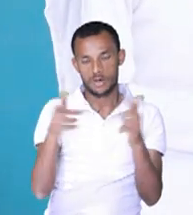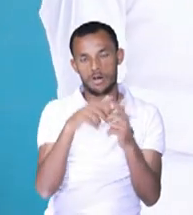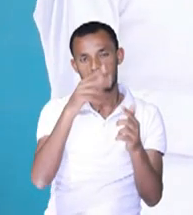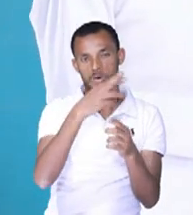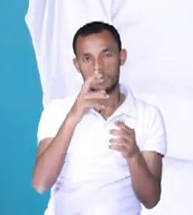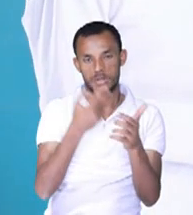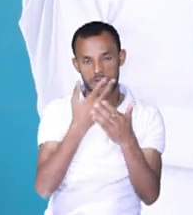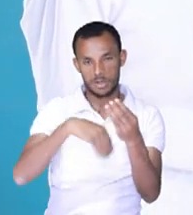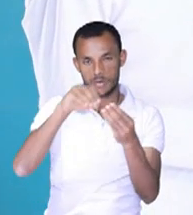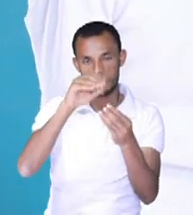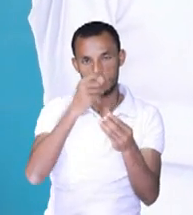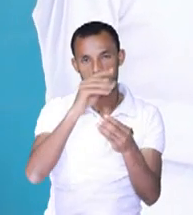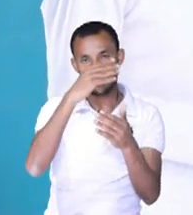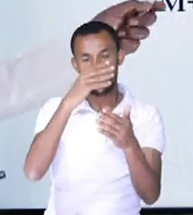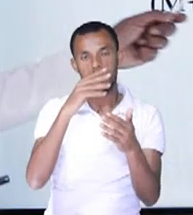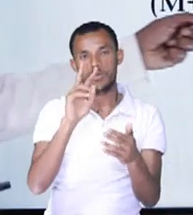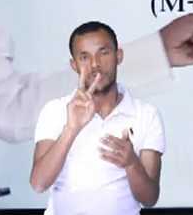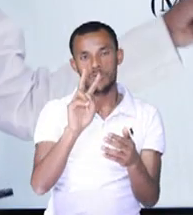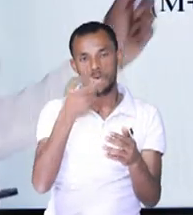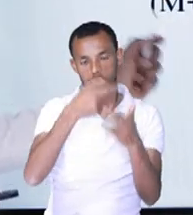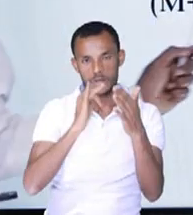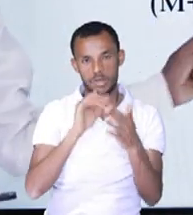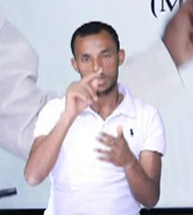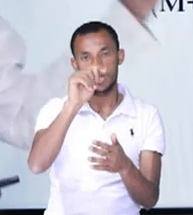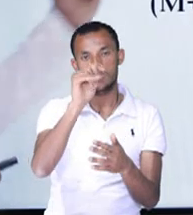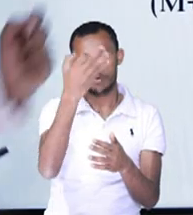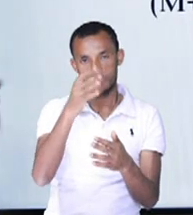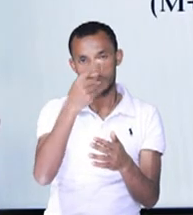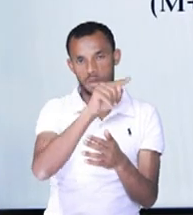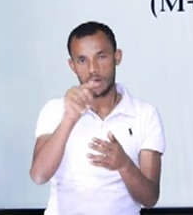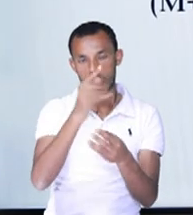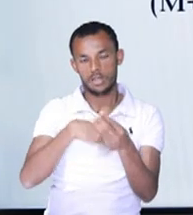two. What is the transpose of their sum?